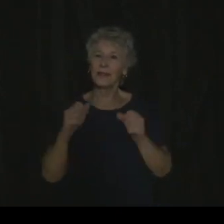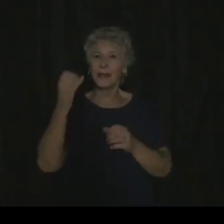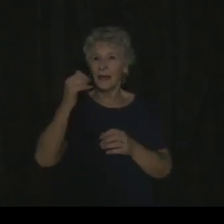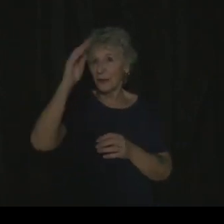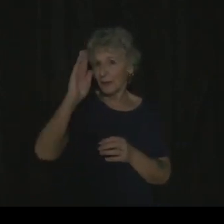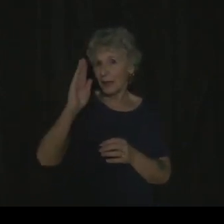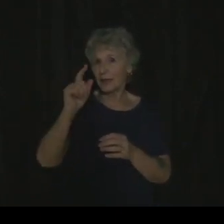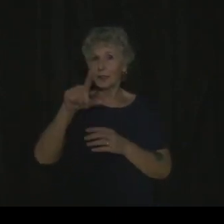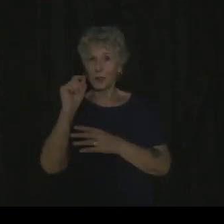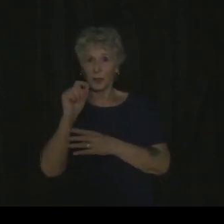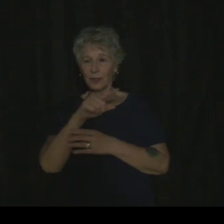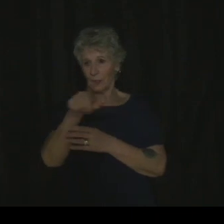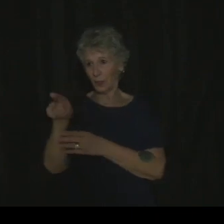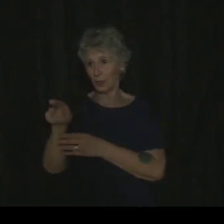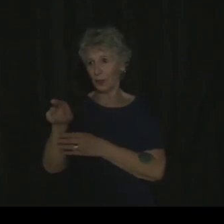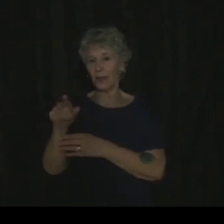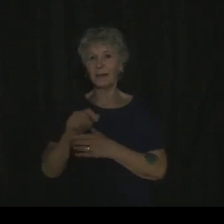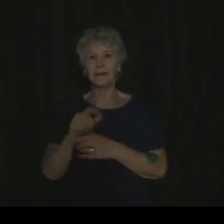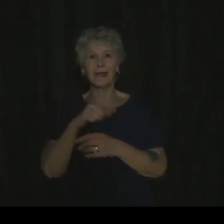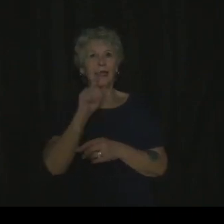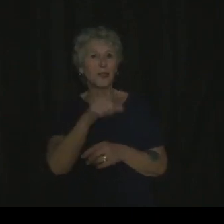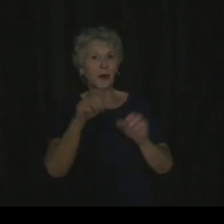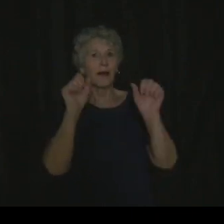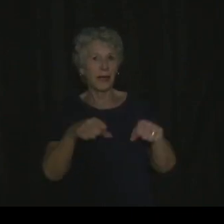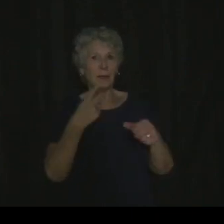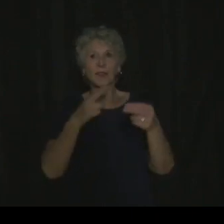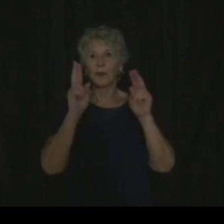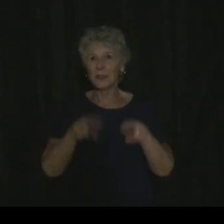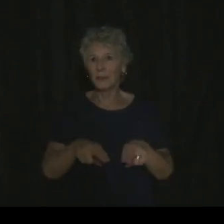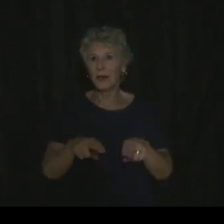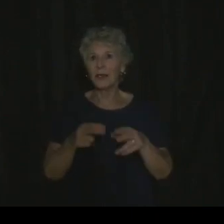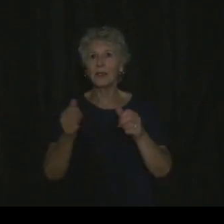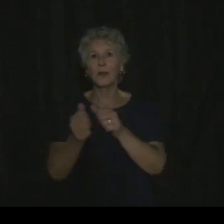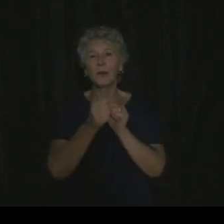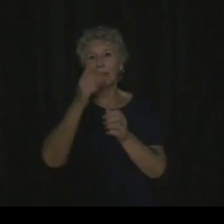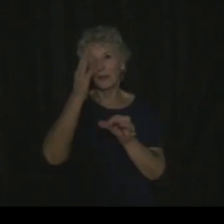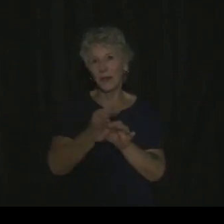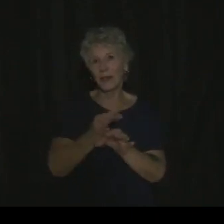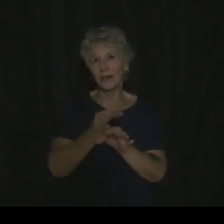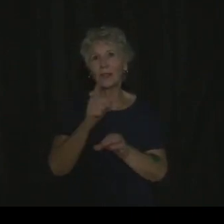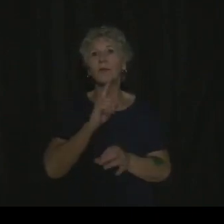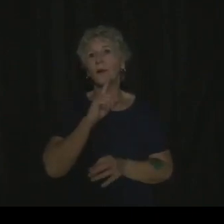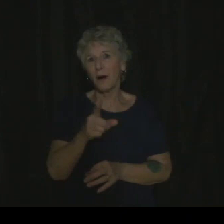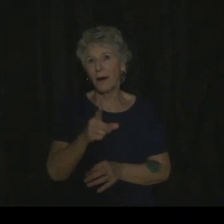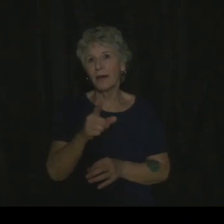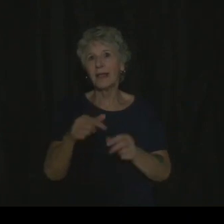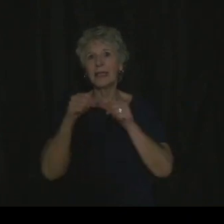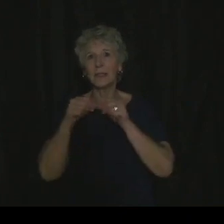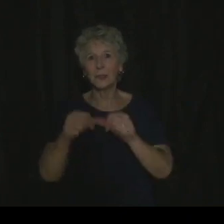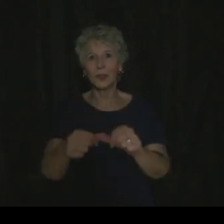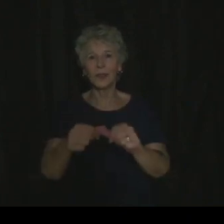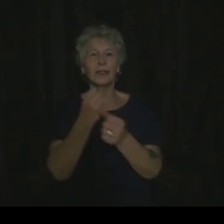God has chosen you and you're able to respond by faith, you are eternally